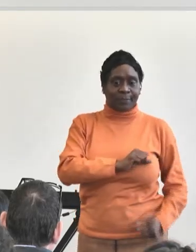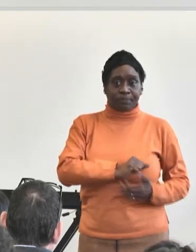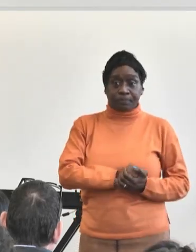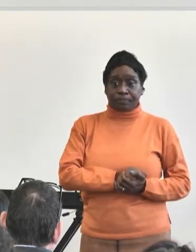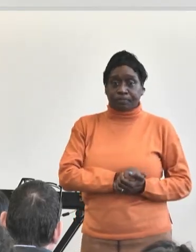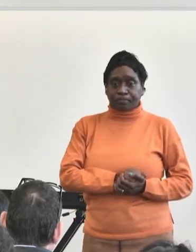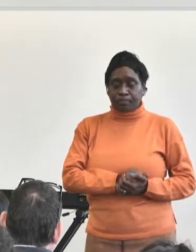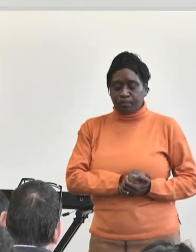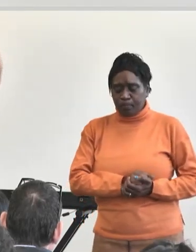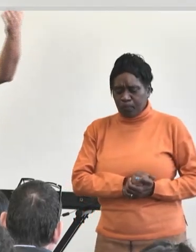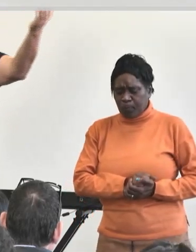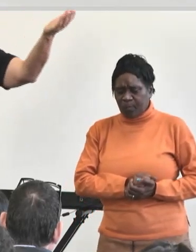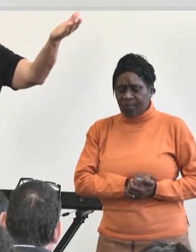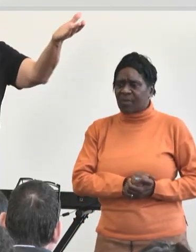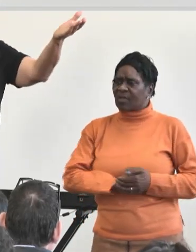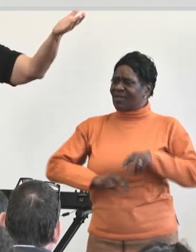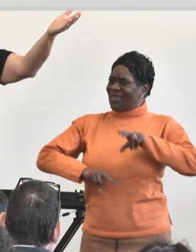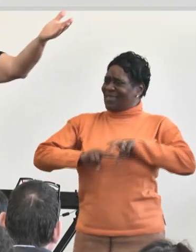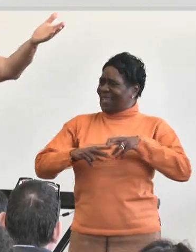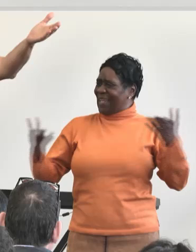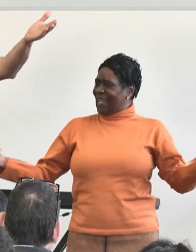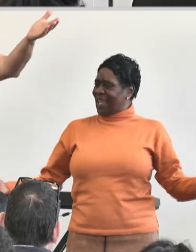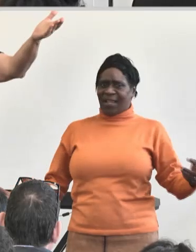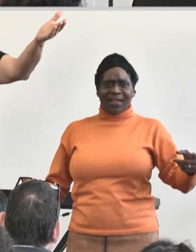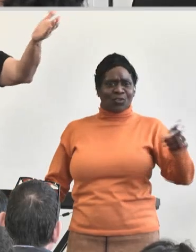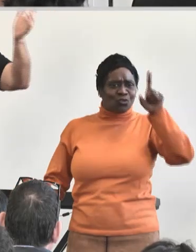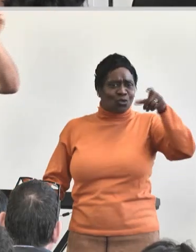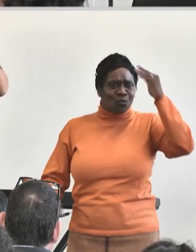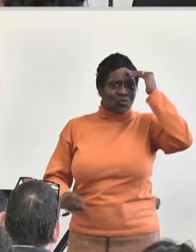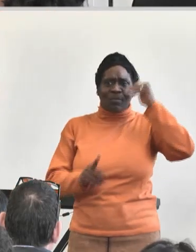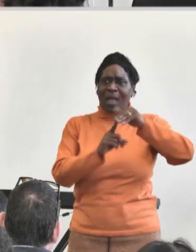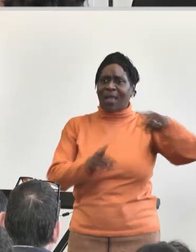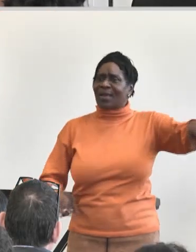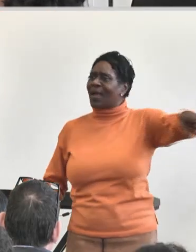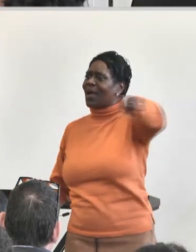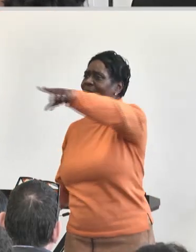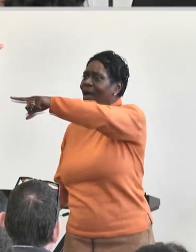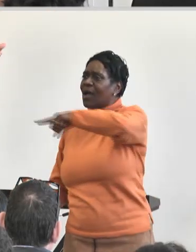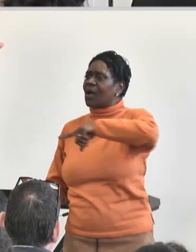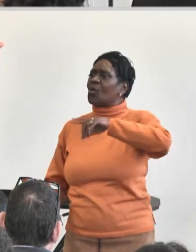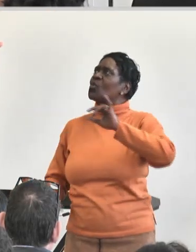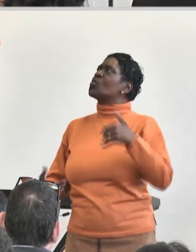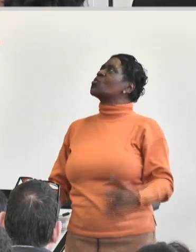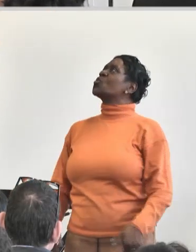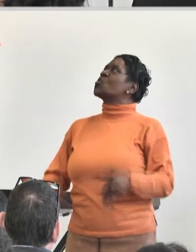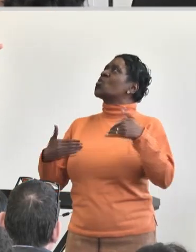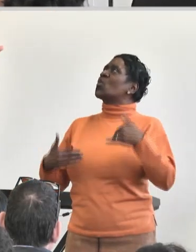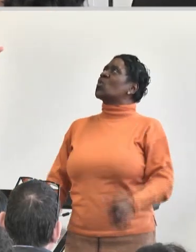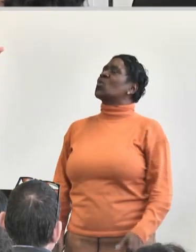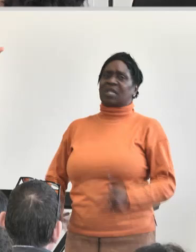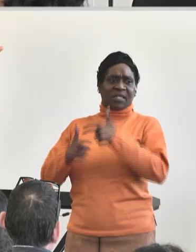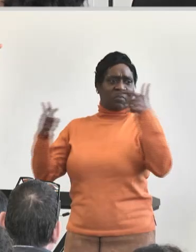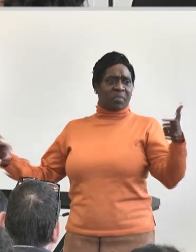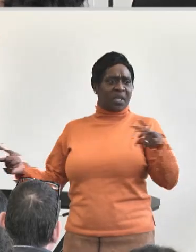propósito. Sitting here in this building ought to remind us la gente aquí en este edificio quiero que recuerde, there's a purpose greater than any of us.